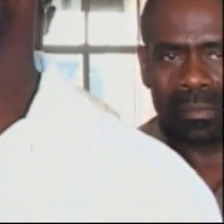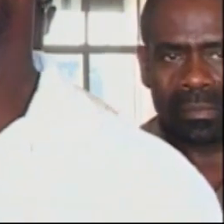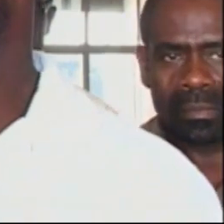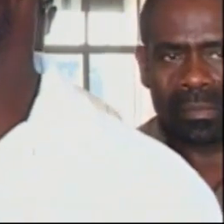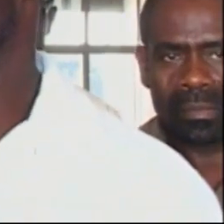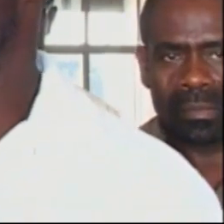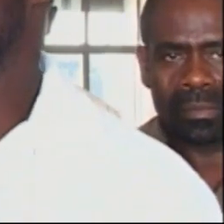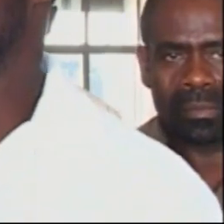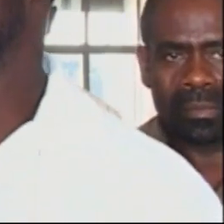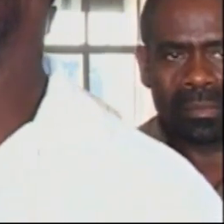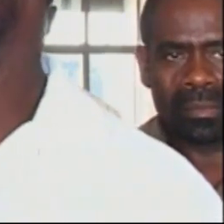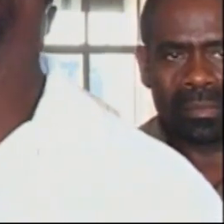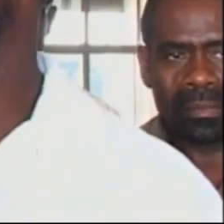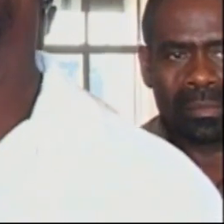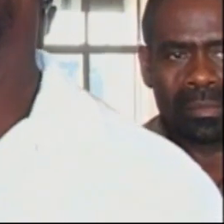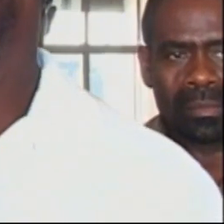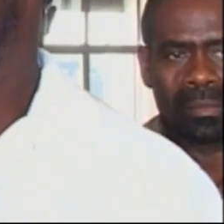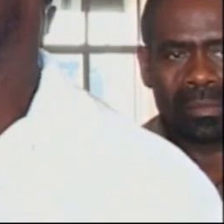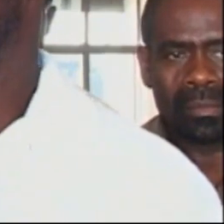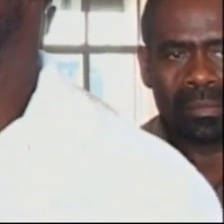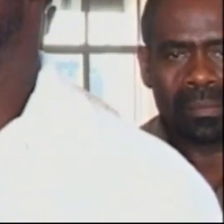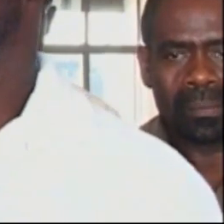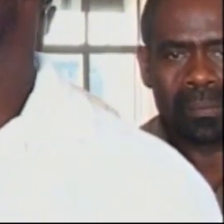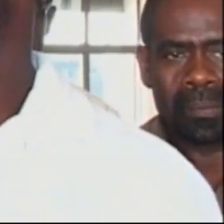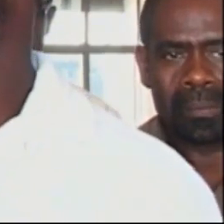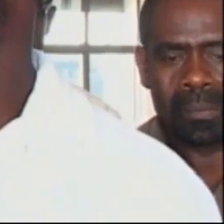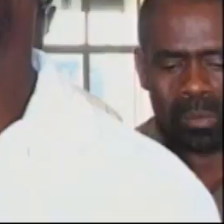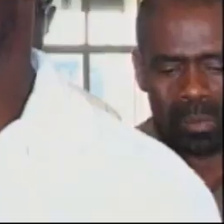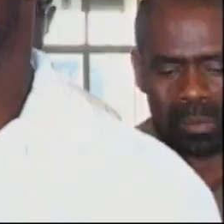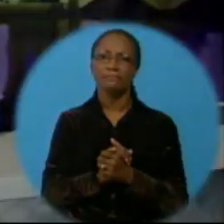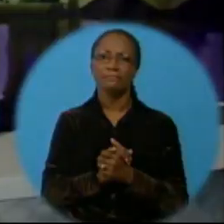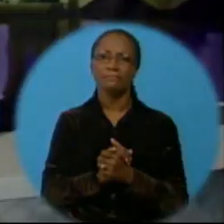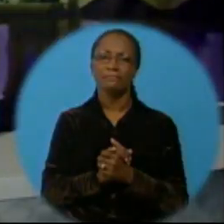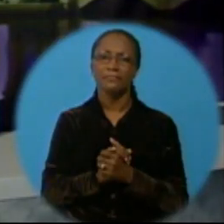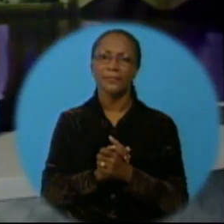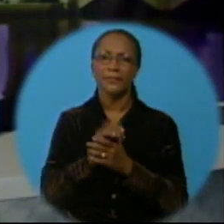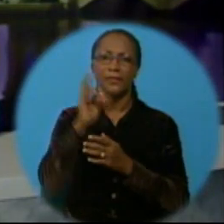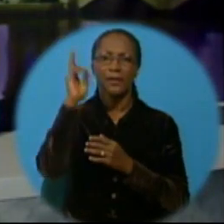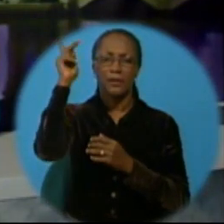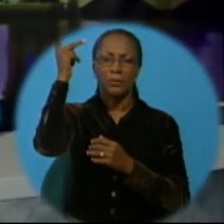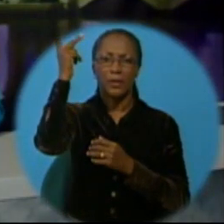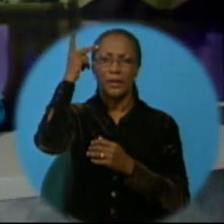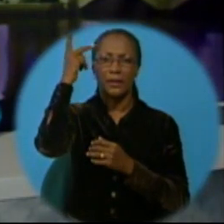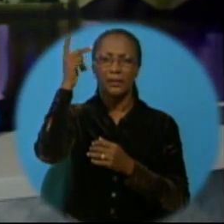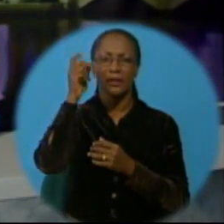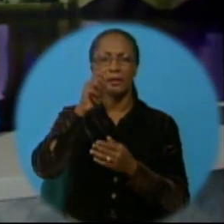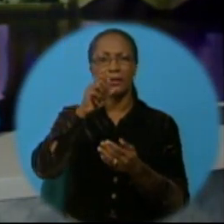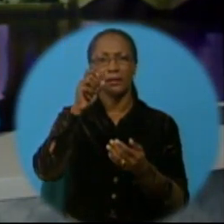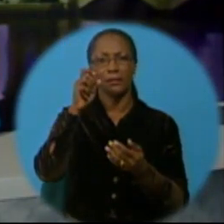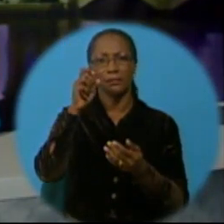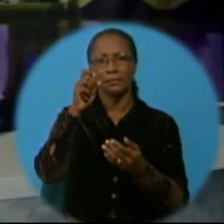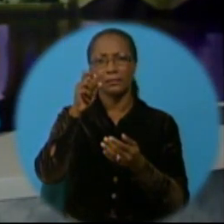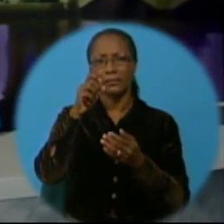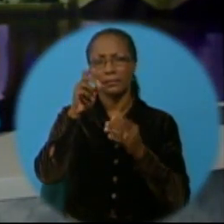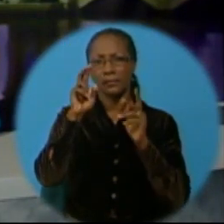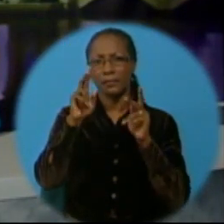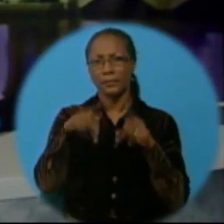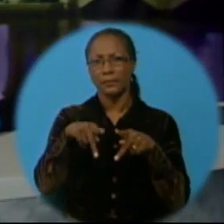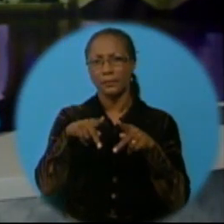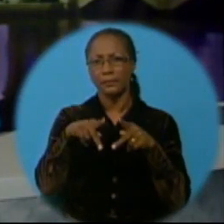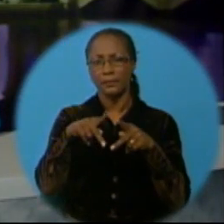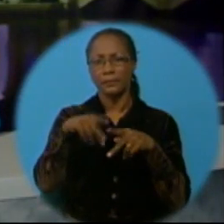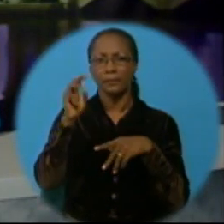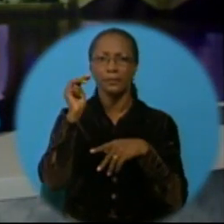Tribunal as a matter of urgency for adjudication. Political analyst Maureen Holder believes the